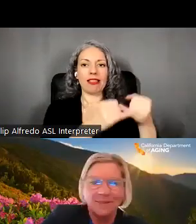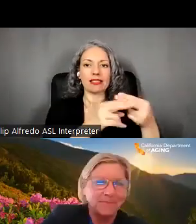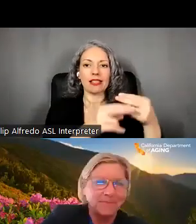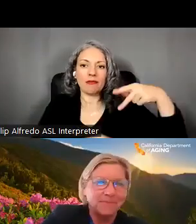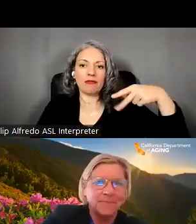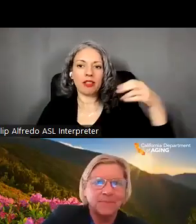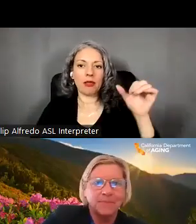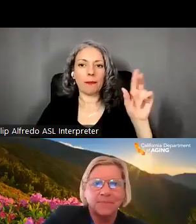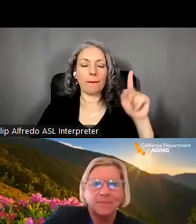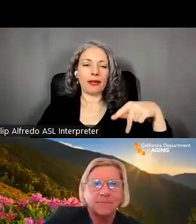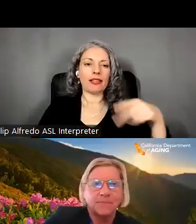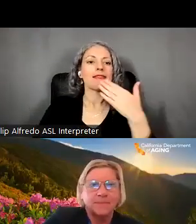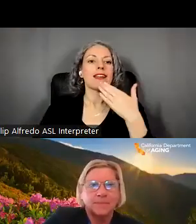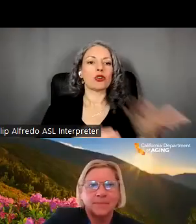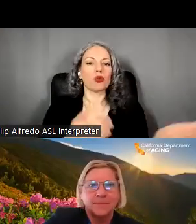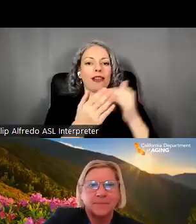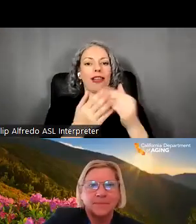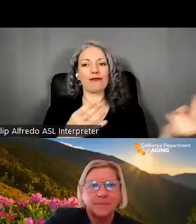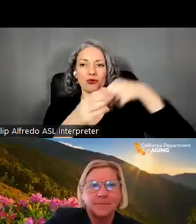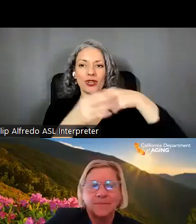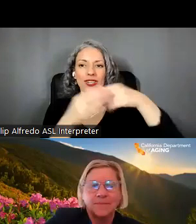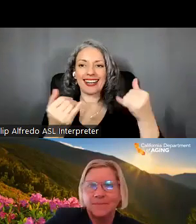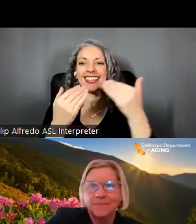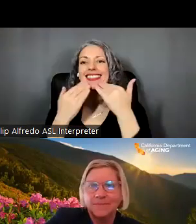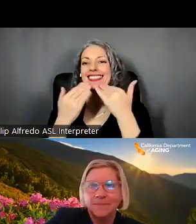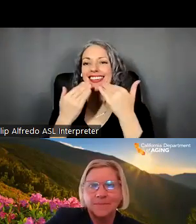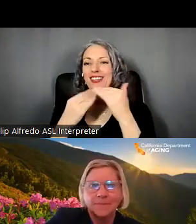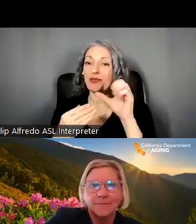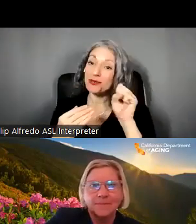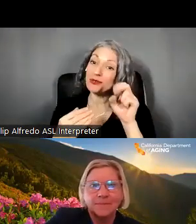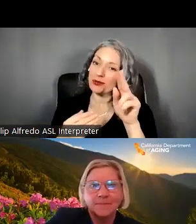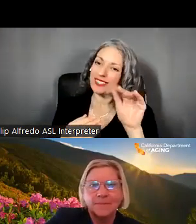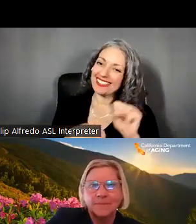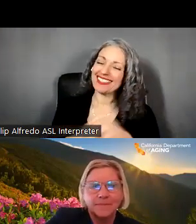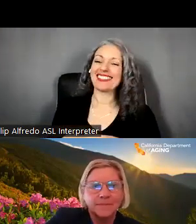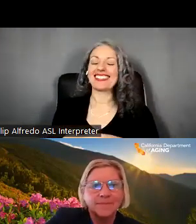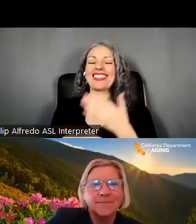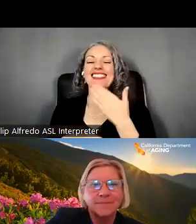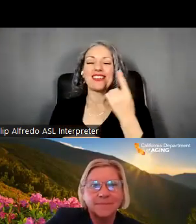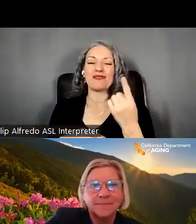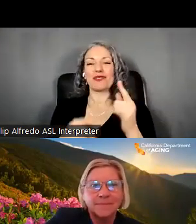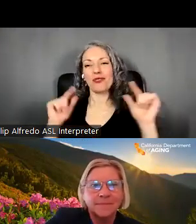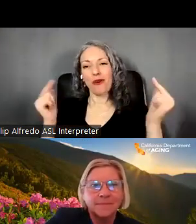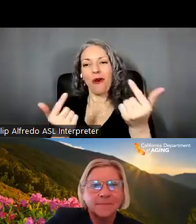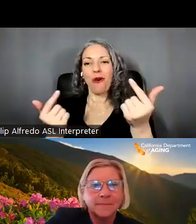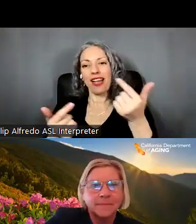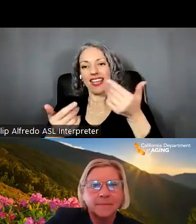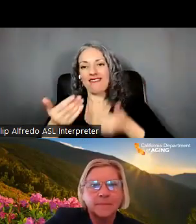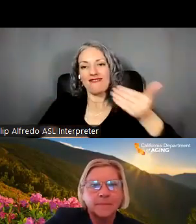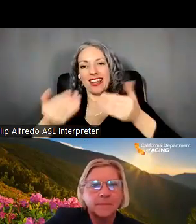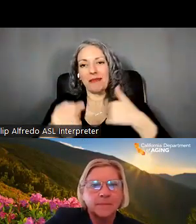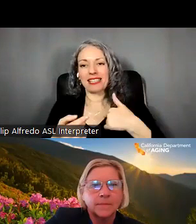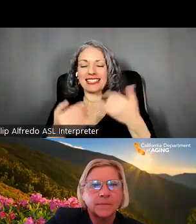today. Great. Thanks so much, Susan. And thank you all for having me today and for joining on a